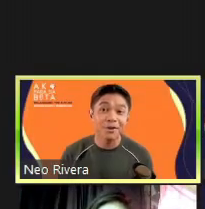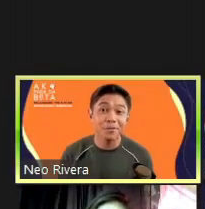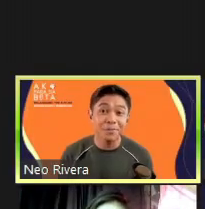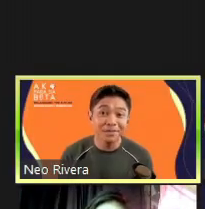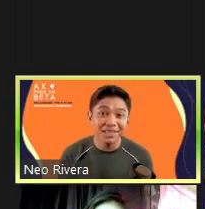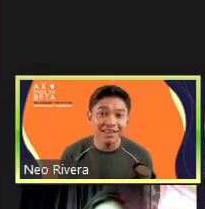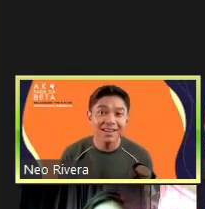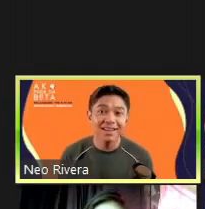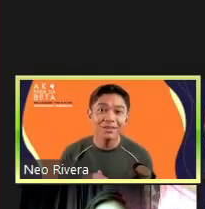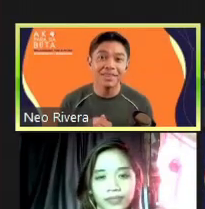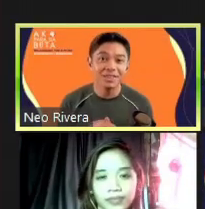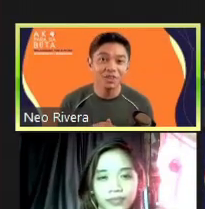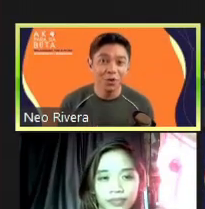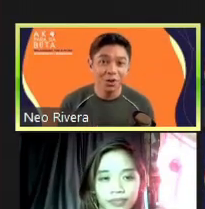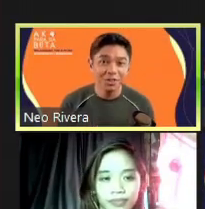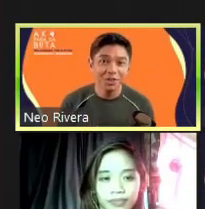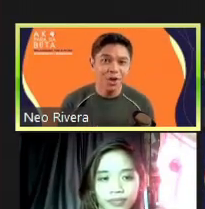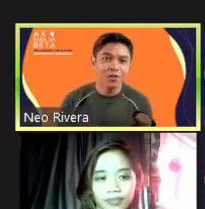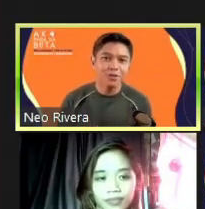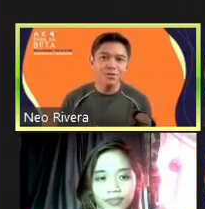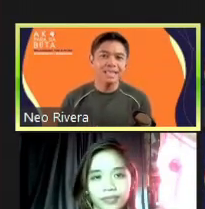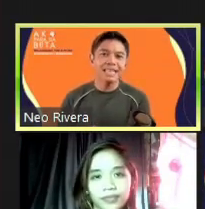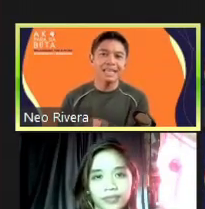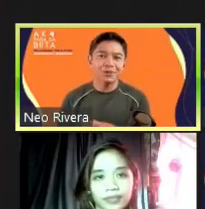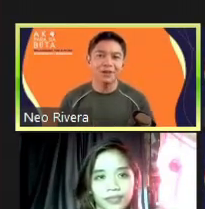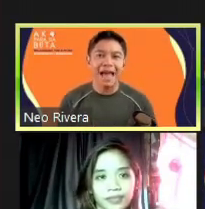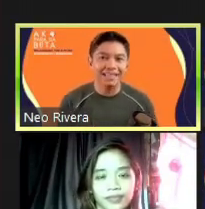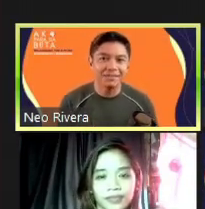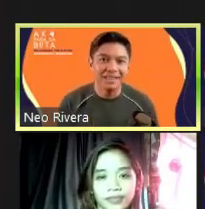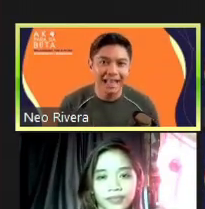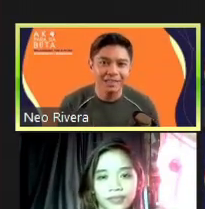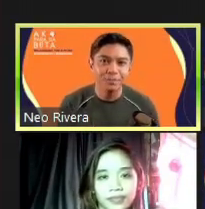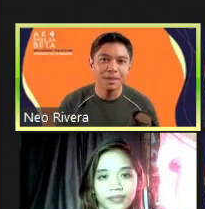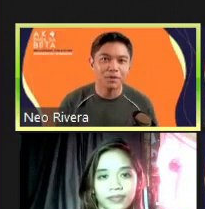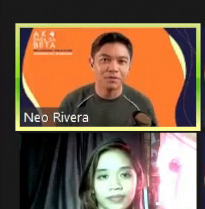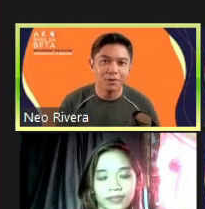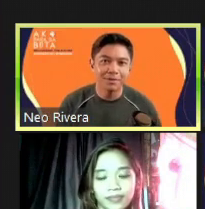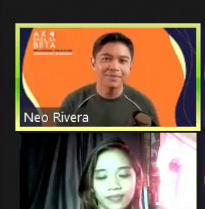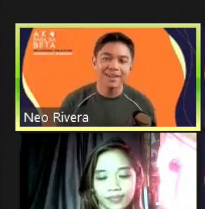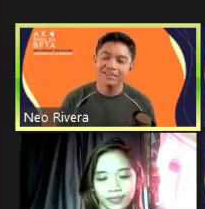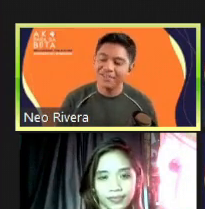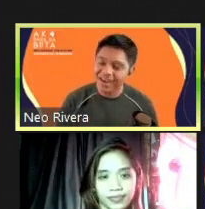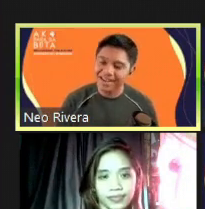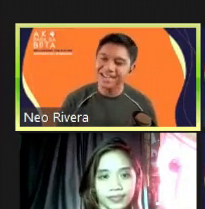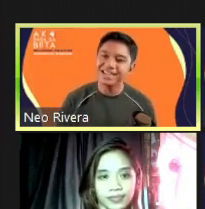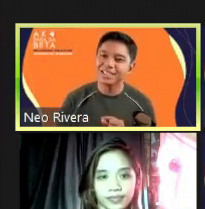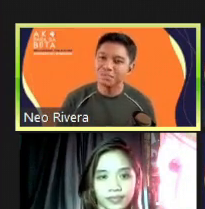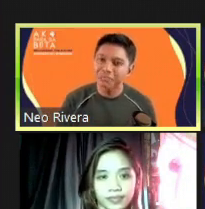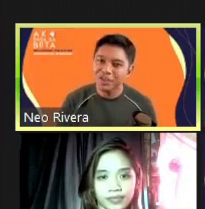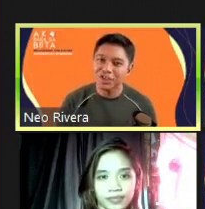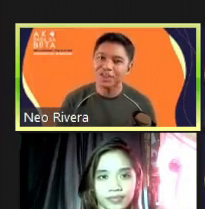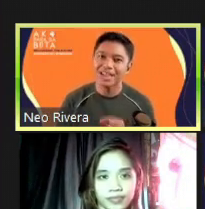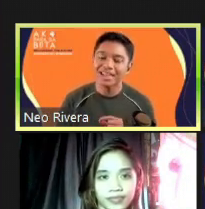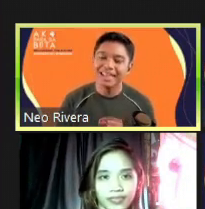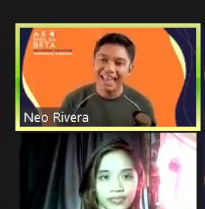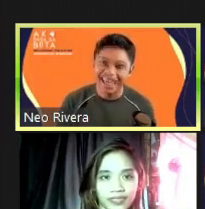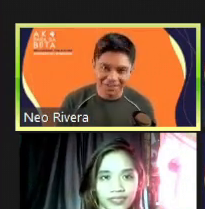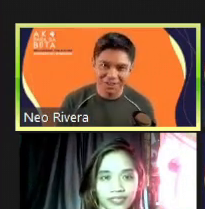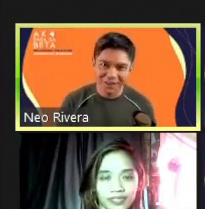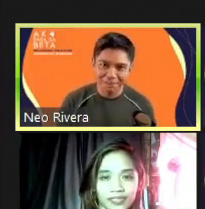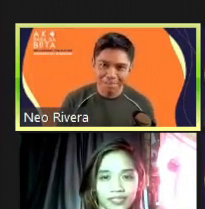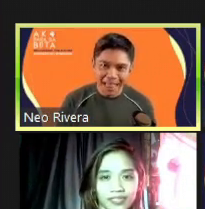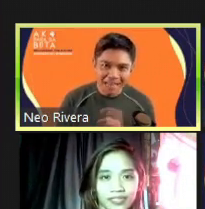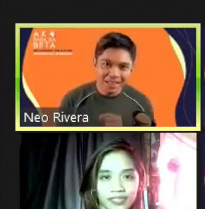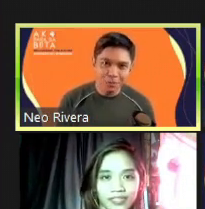our commitment to this cause through an interactive dance to be performed by a very special